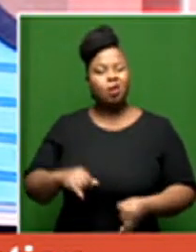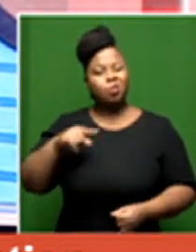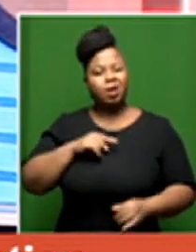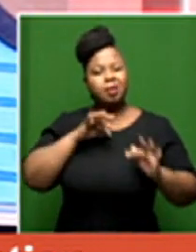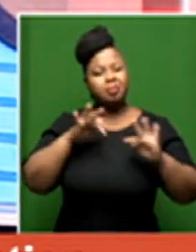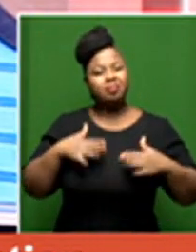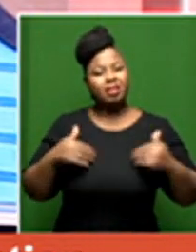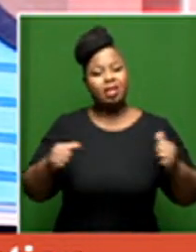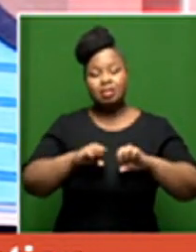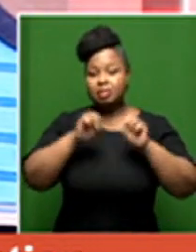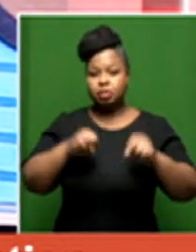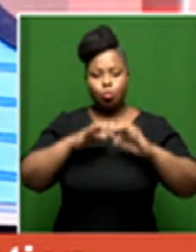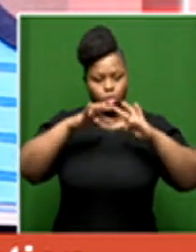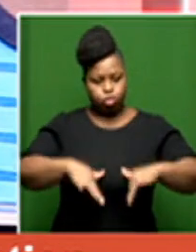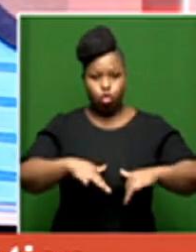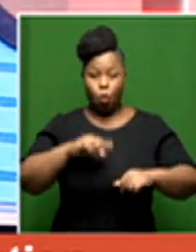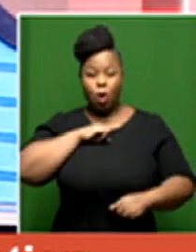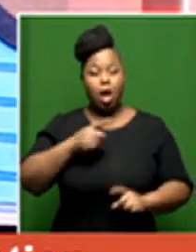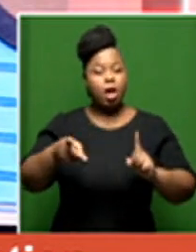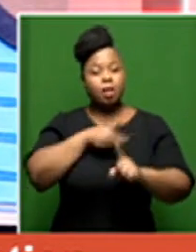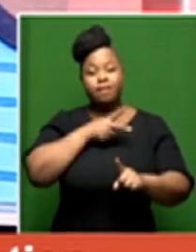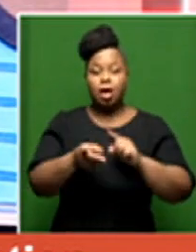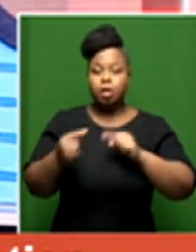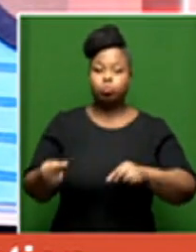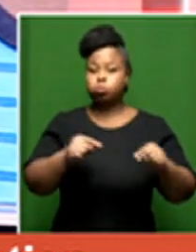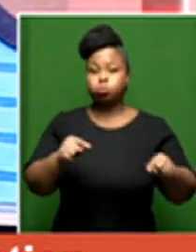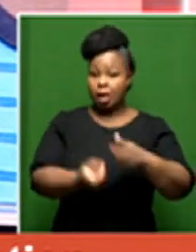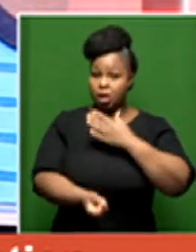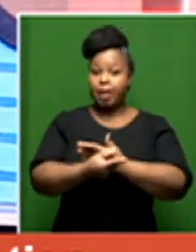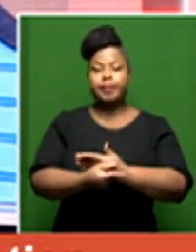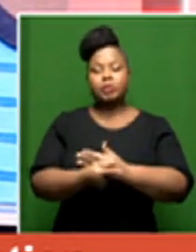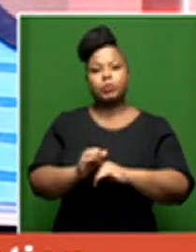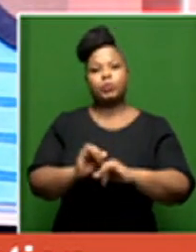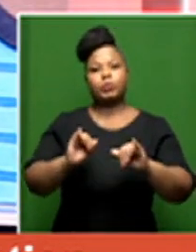public health systems due to conflict is one of the major reasons for the